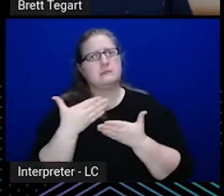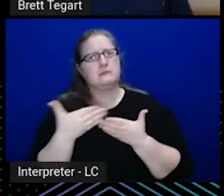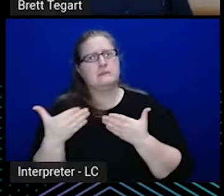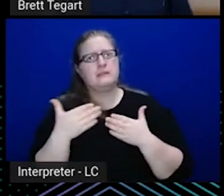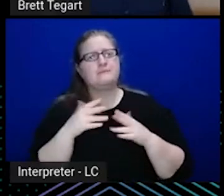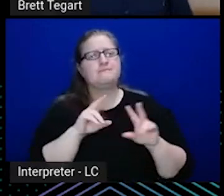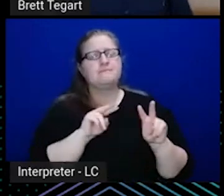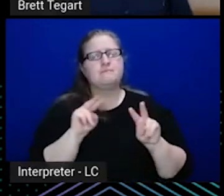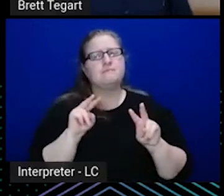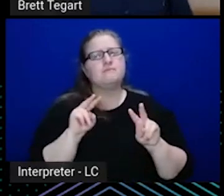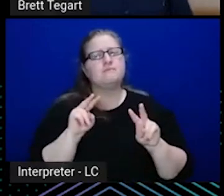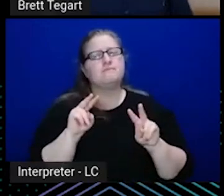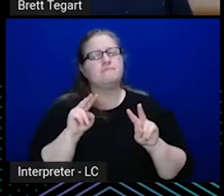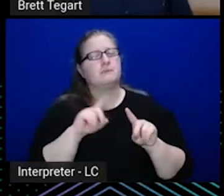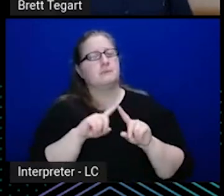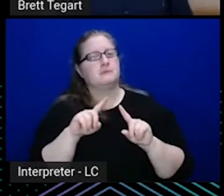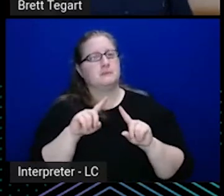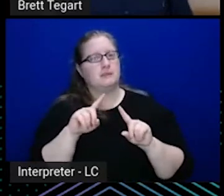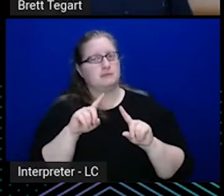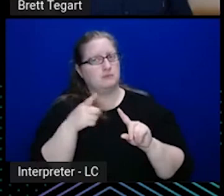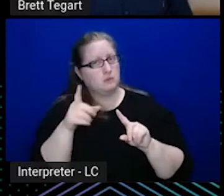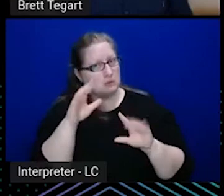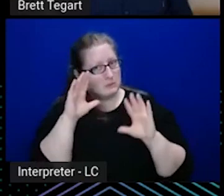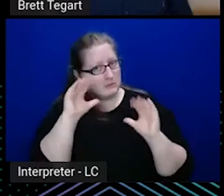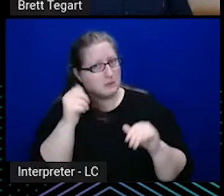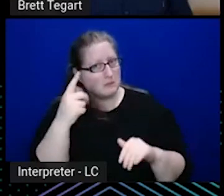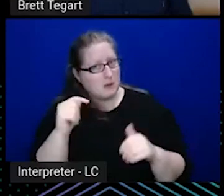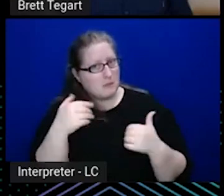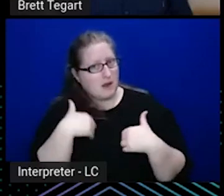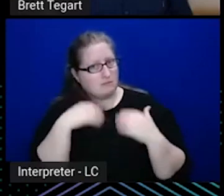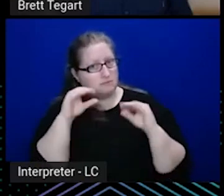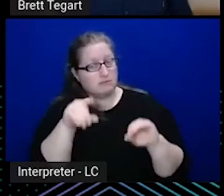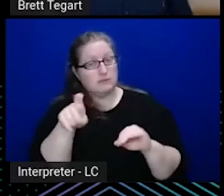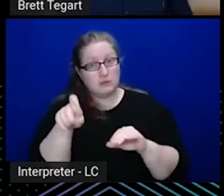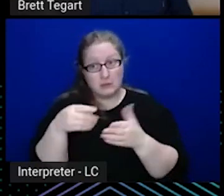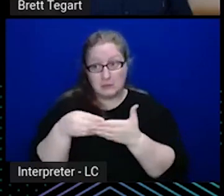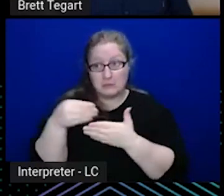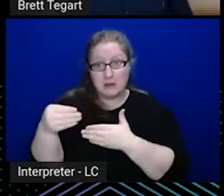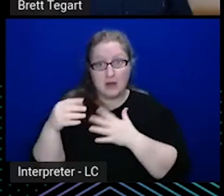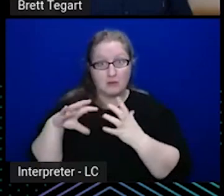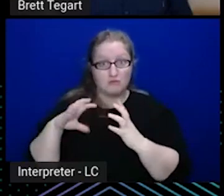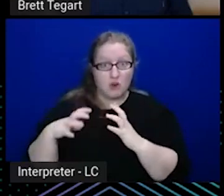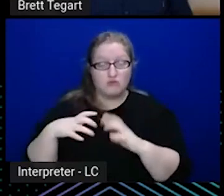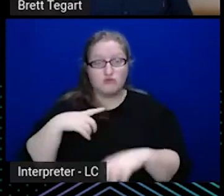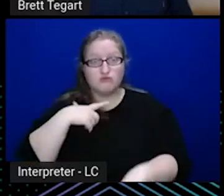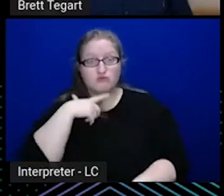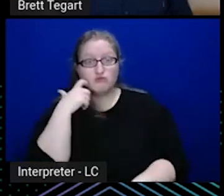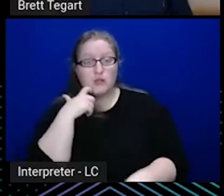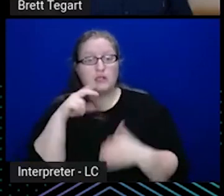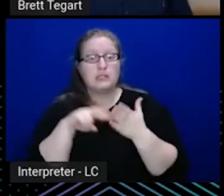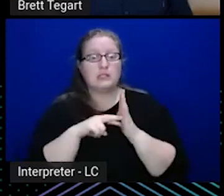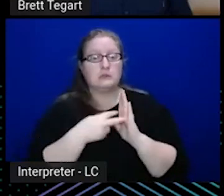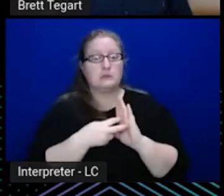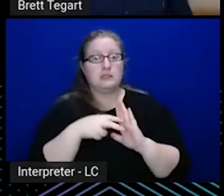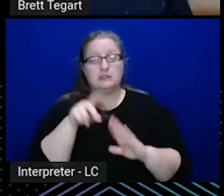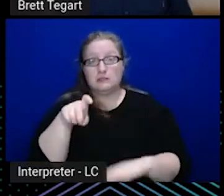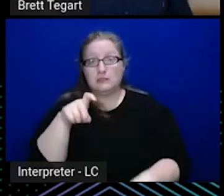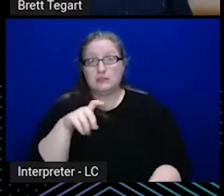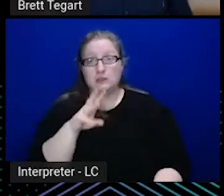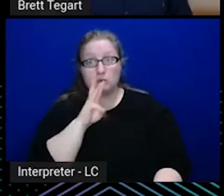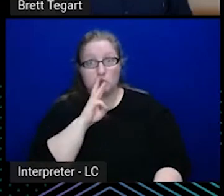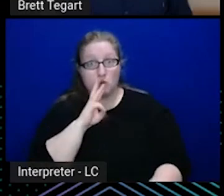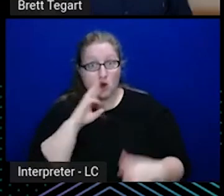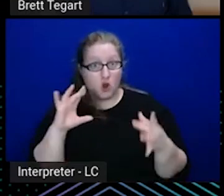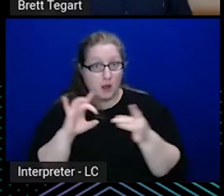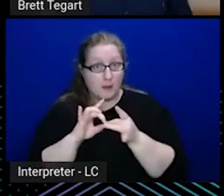stuff you expect the apartment to have. If you want to buy a washer dryer, you need water, right? You need rain, you